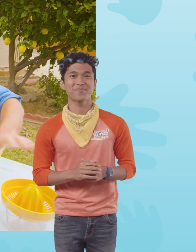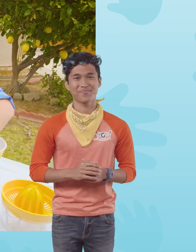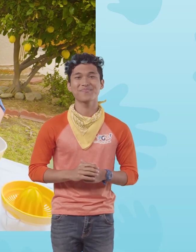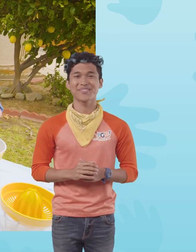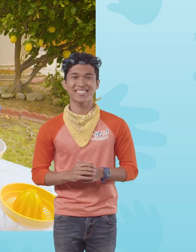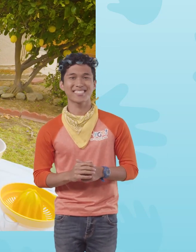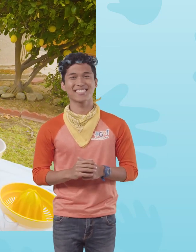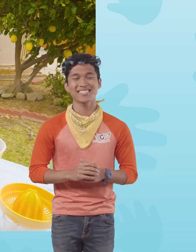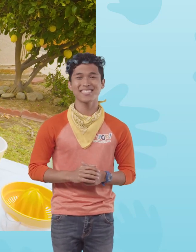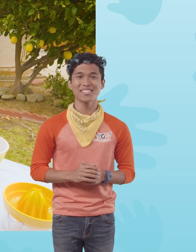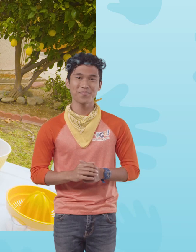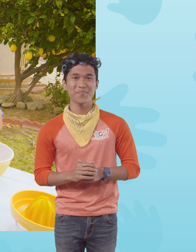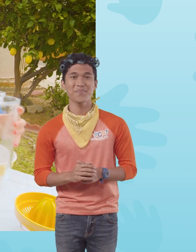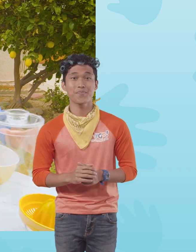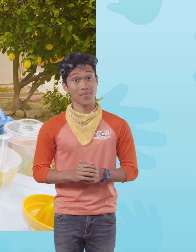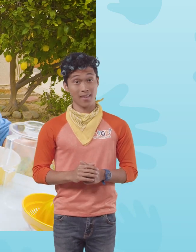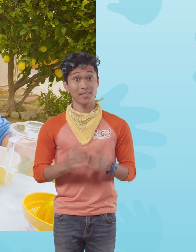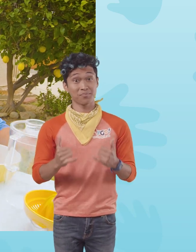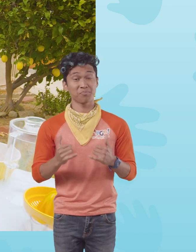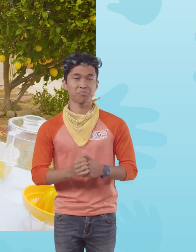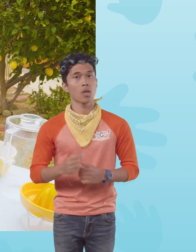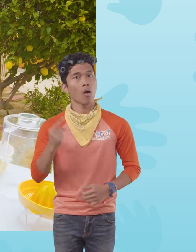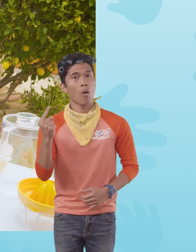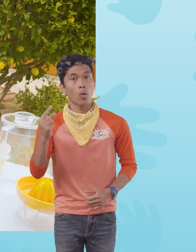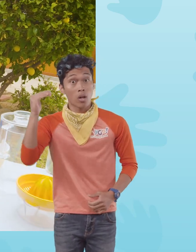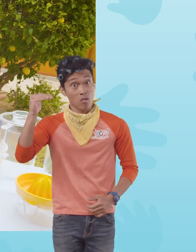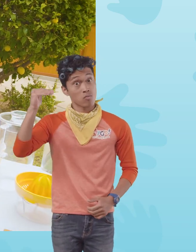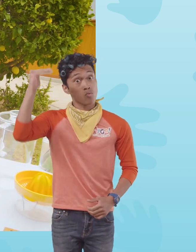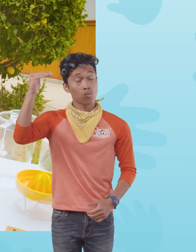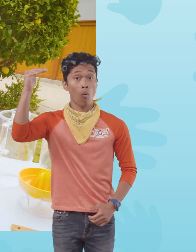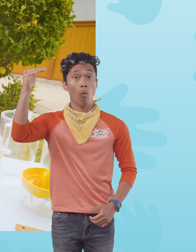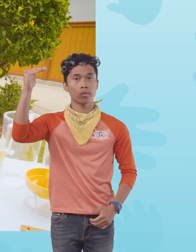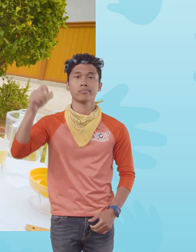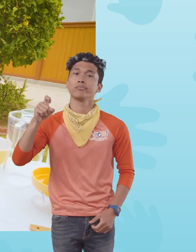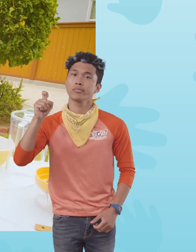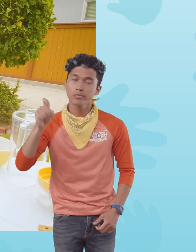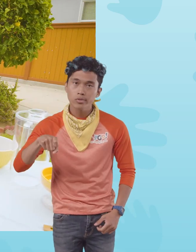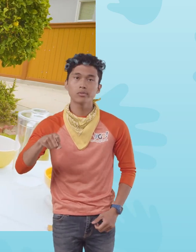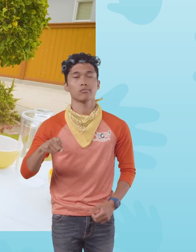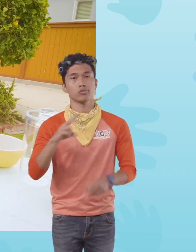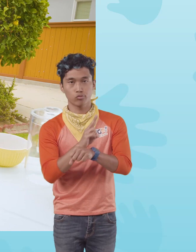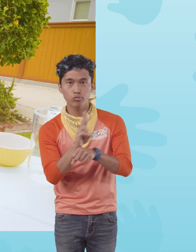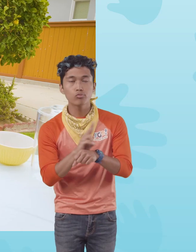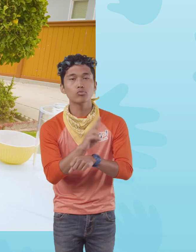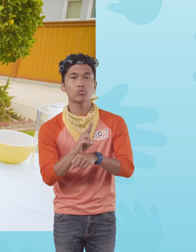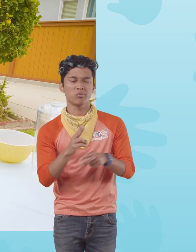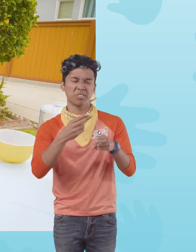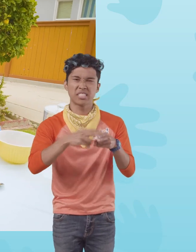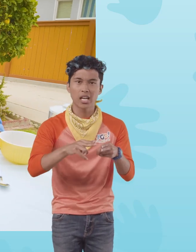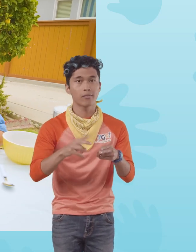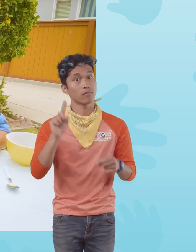Yeah, right. And only grown-ups should use a knife. So we're